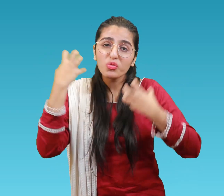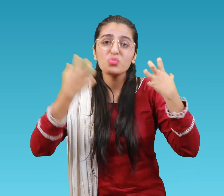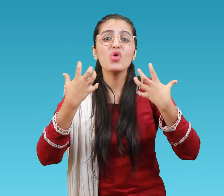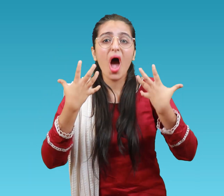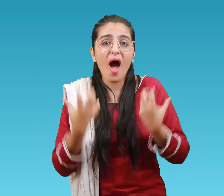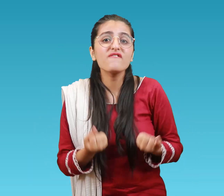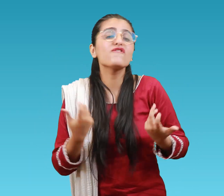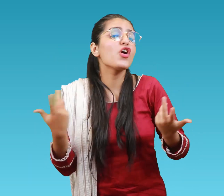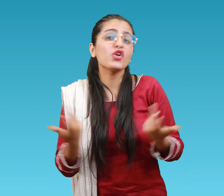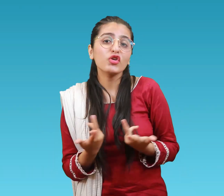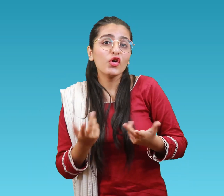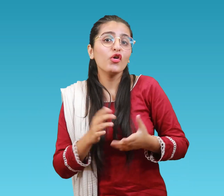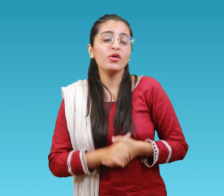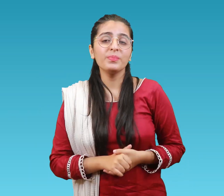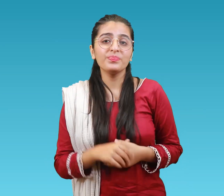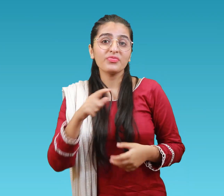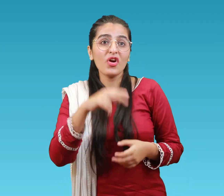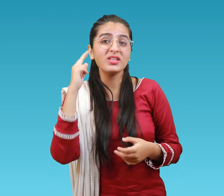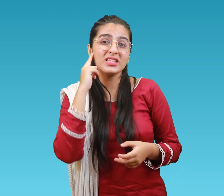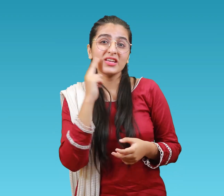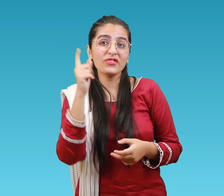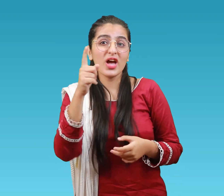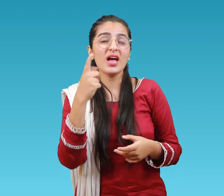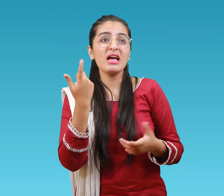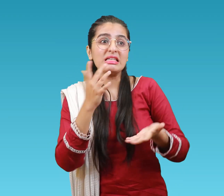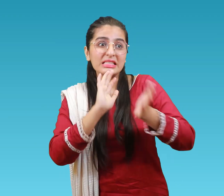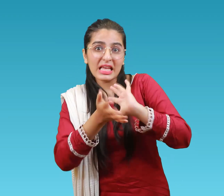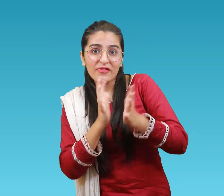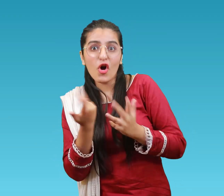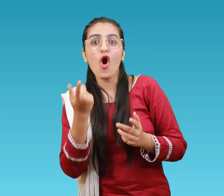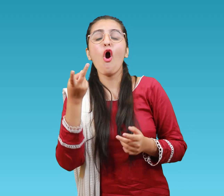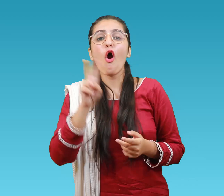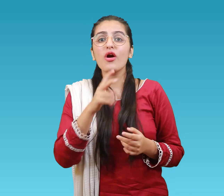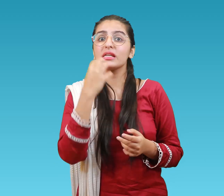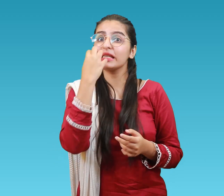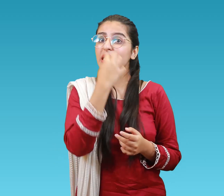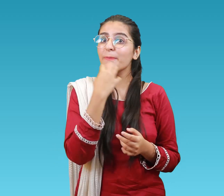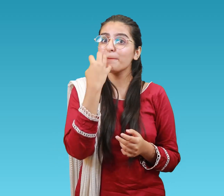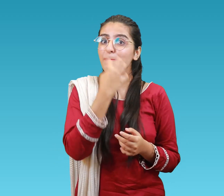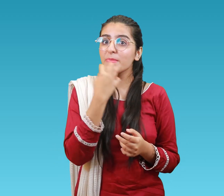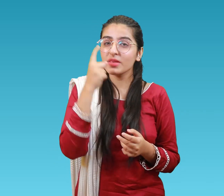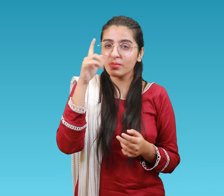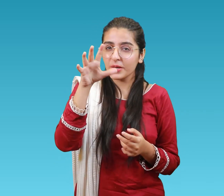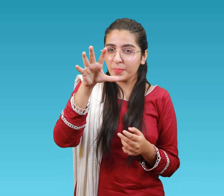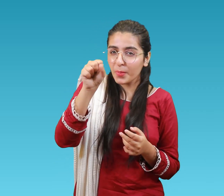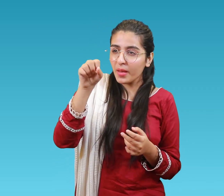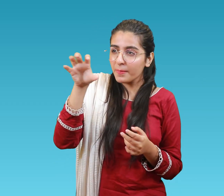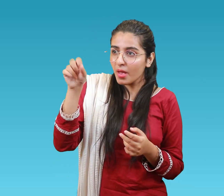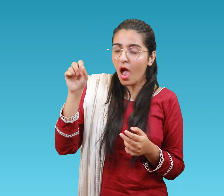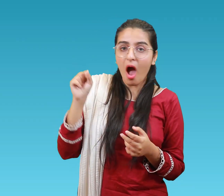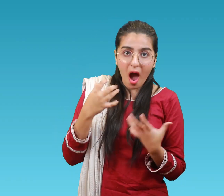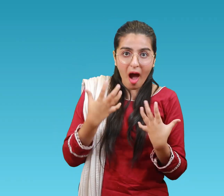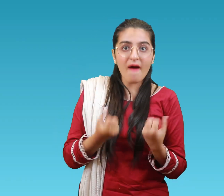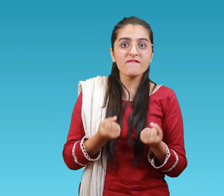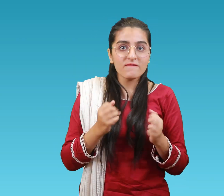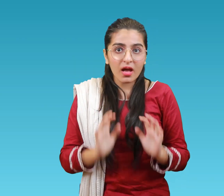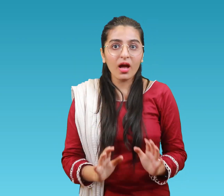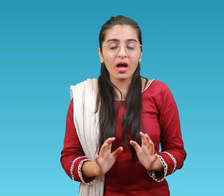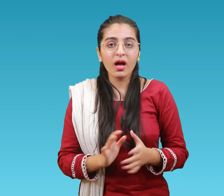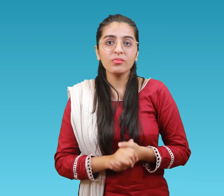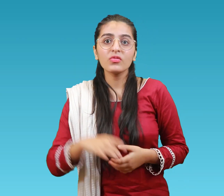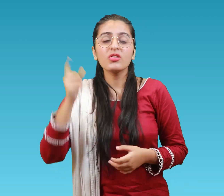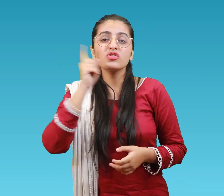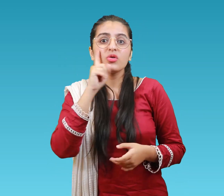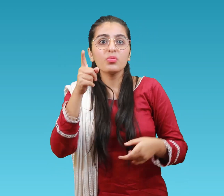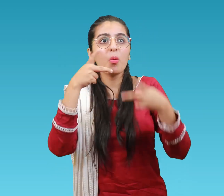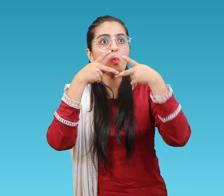great for the hearing community, but they pose some problems for the deaf community. As you know, the deaf community also relies on lip reading